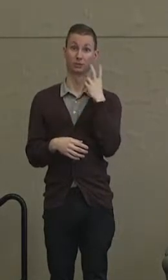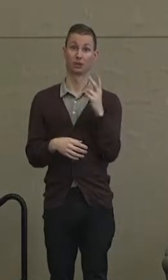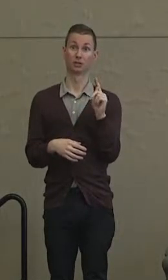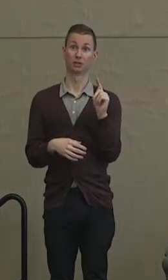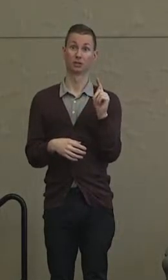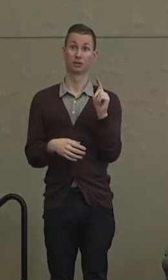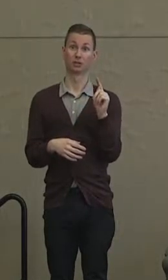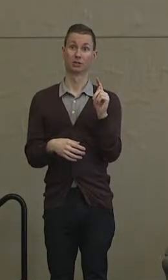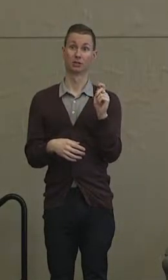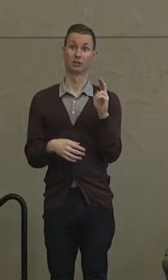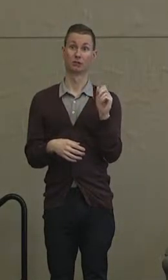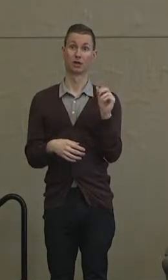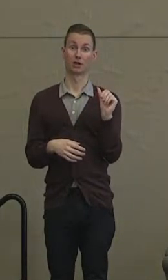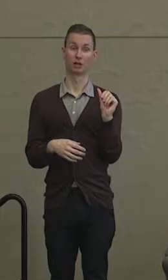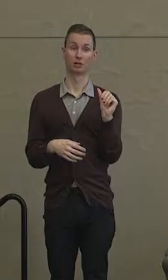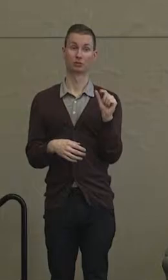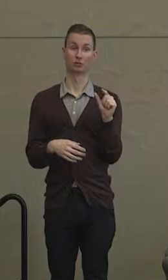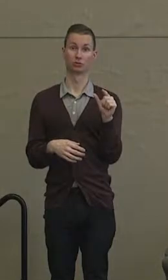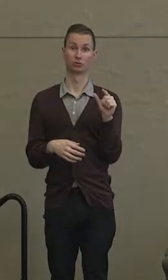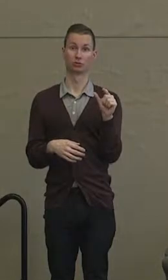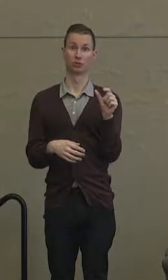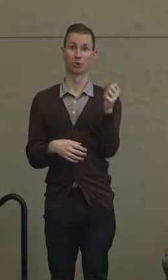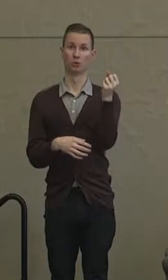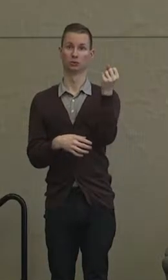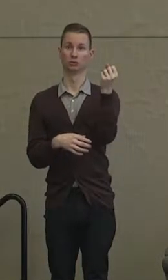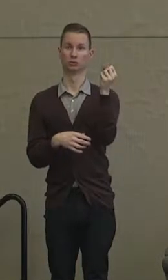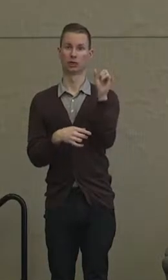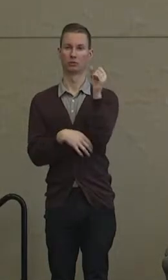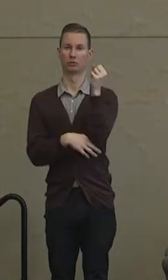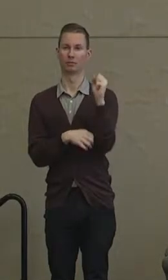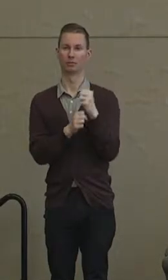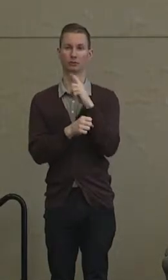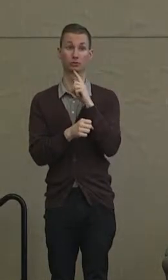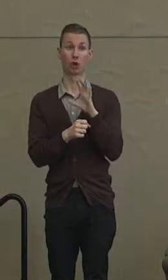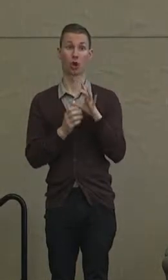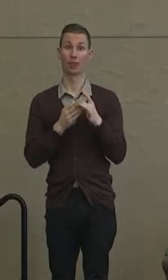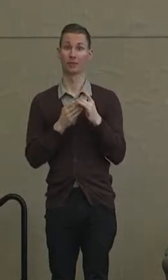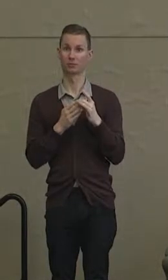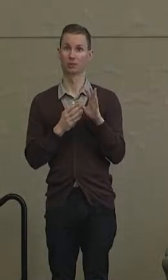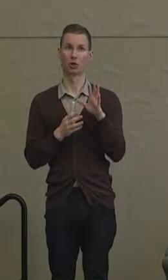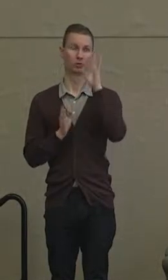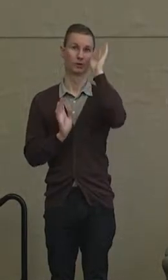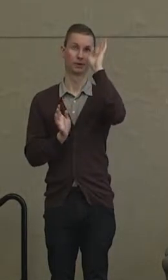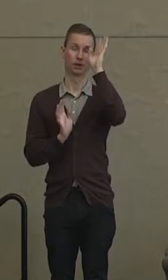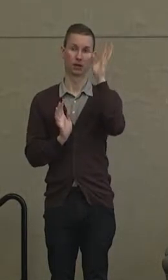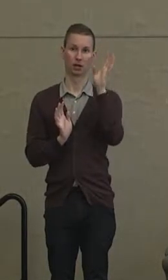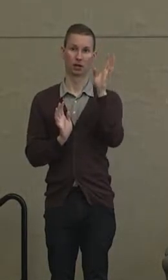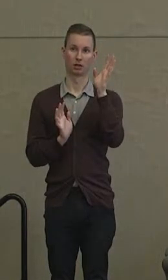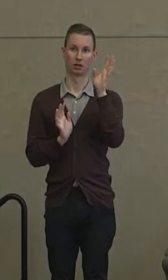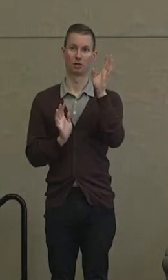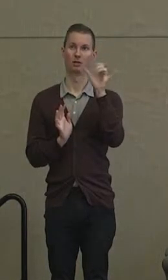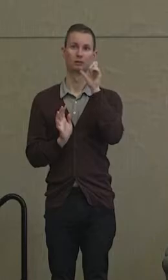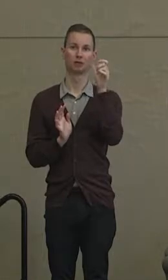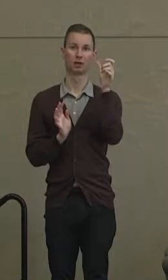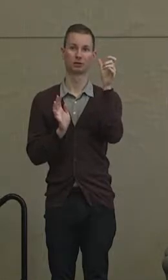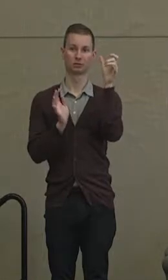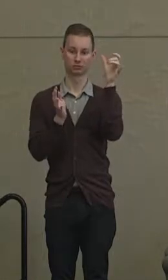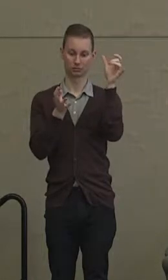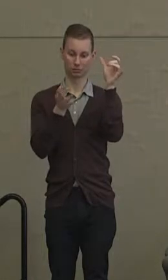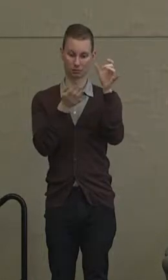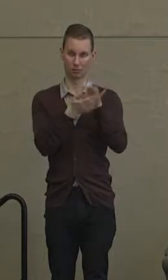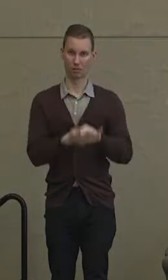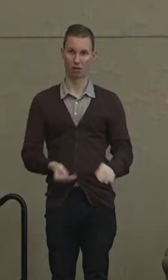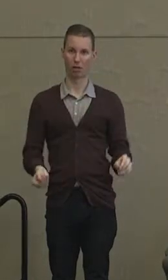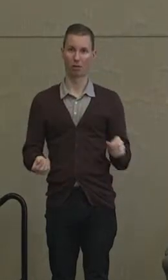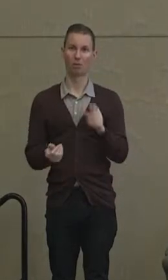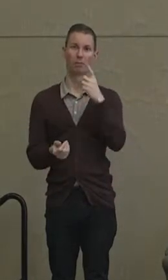Tirana's holding the movement, making sure that her leadership, her creativity wasn't going to be erased because she was a